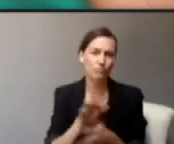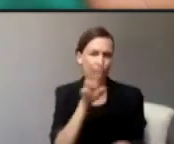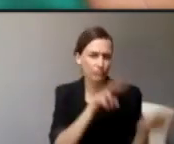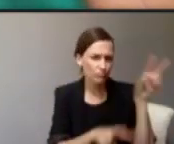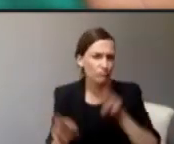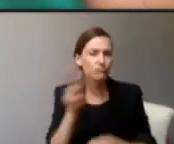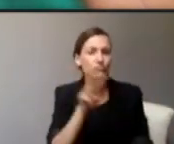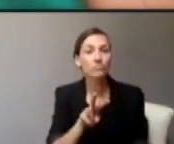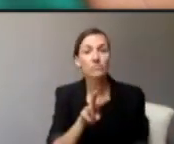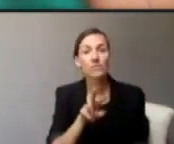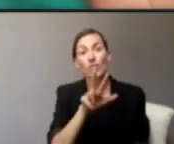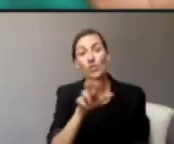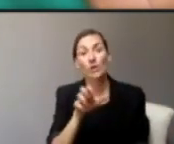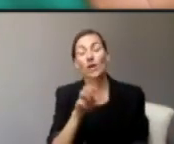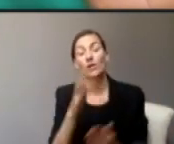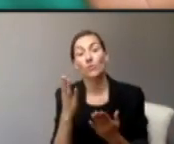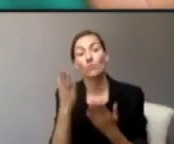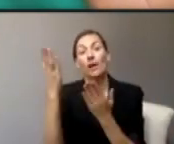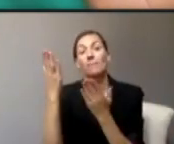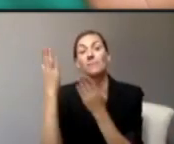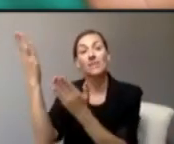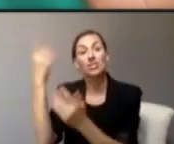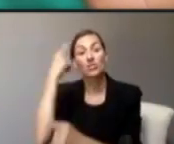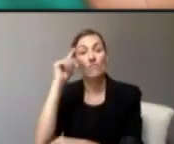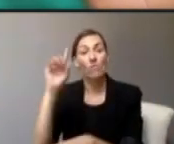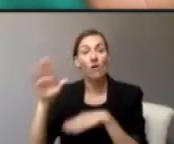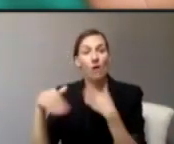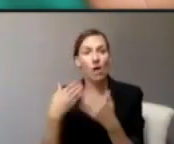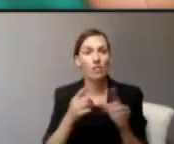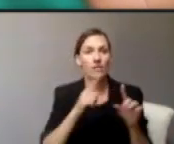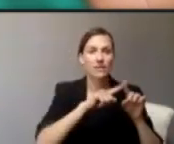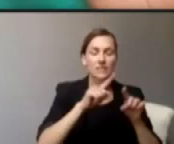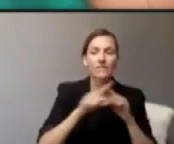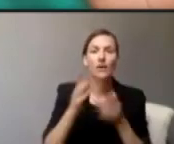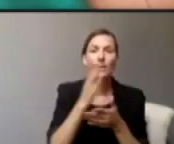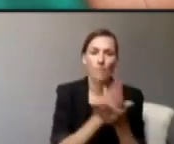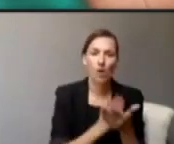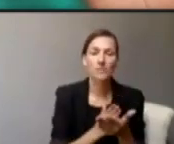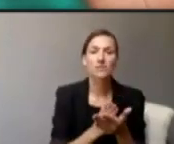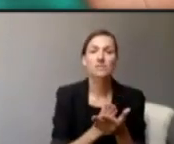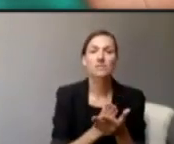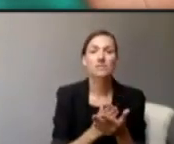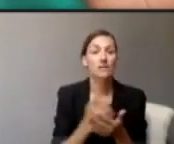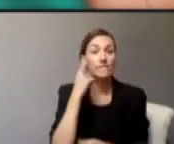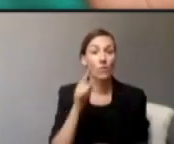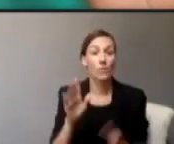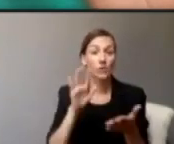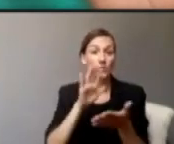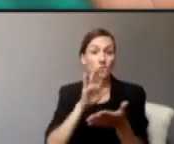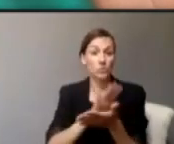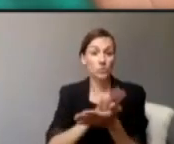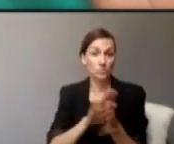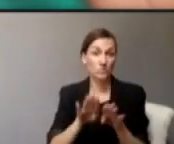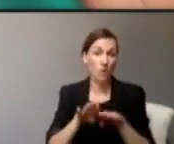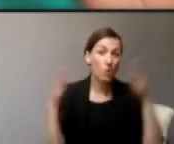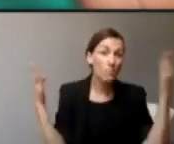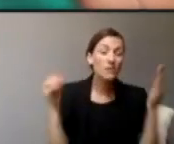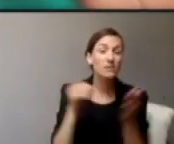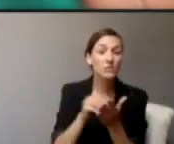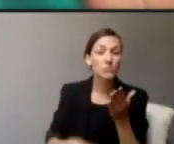300 recommendations for all of the different phases as we bring schools, as we bring